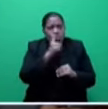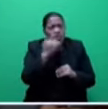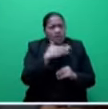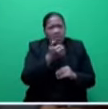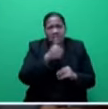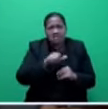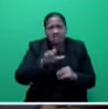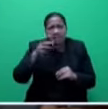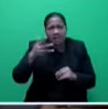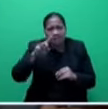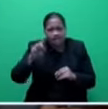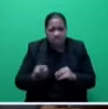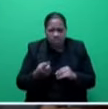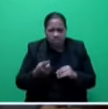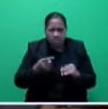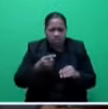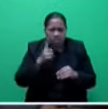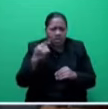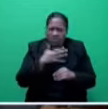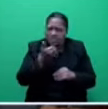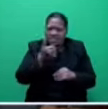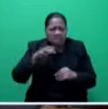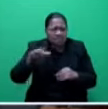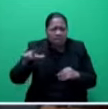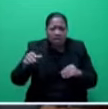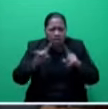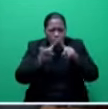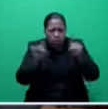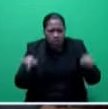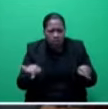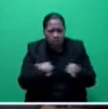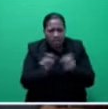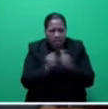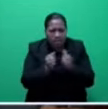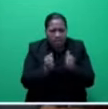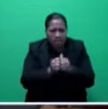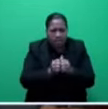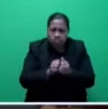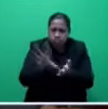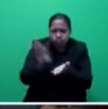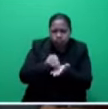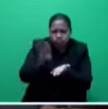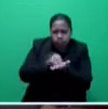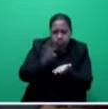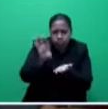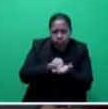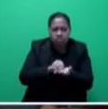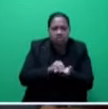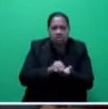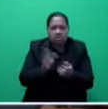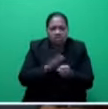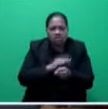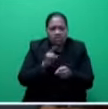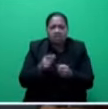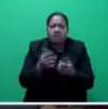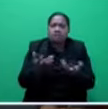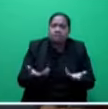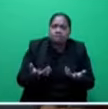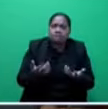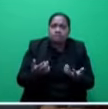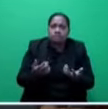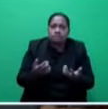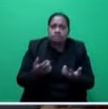169,161 worksheets have been downloaded from this MEHA website, making it an average of 100 daily, with